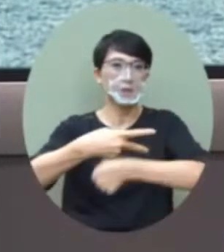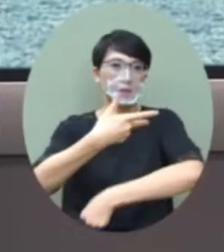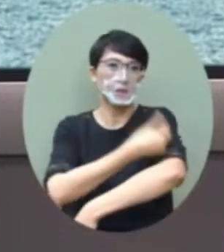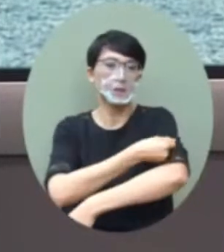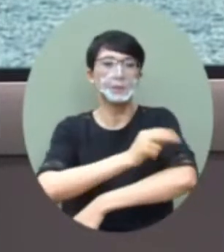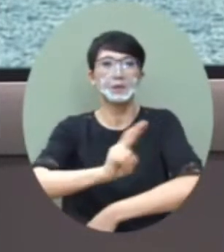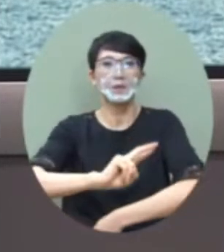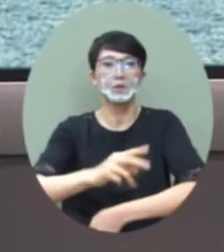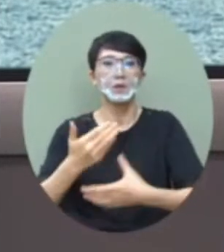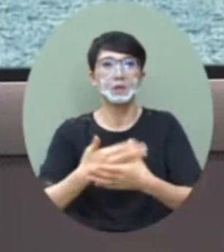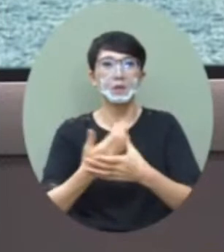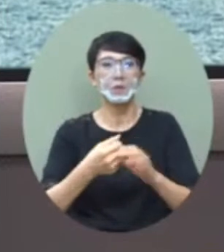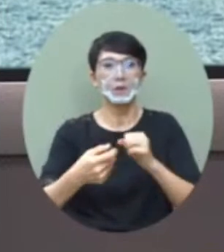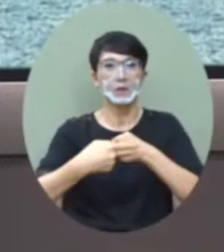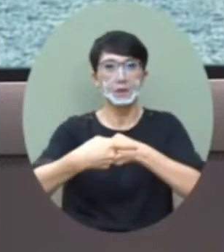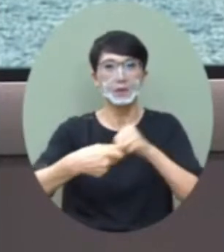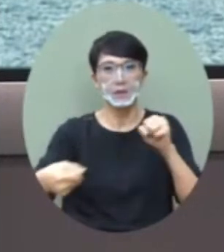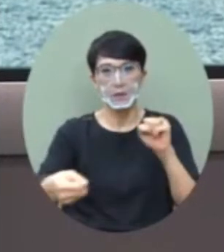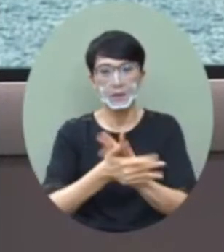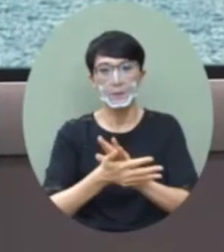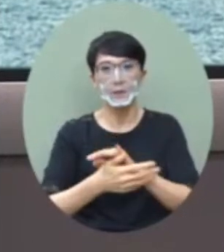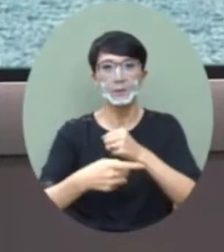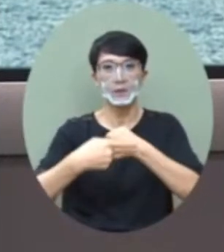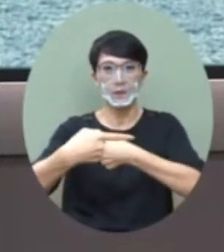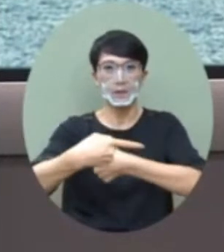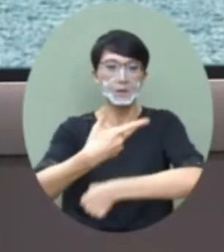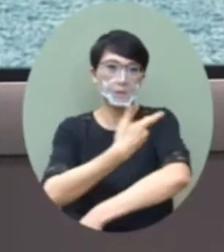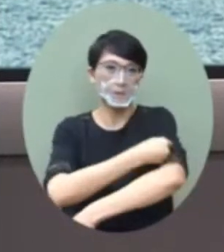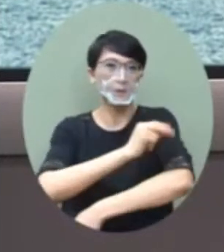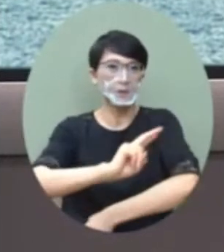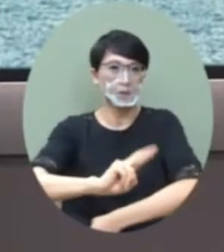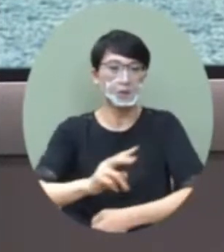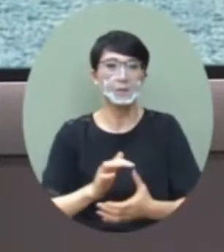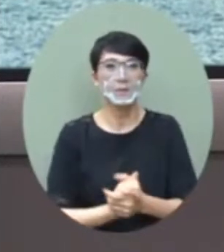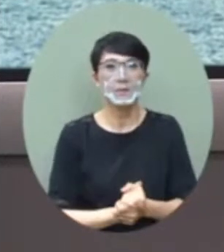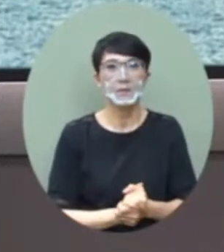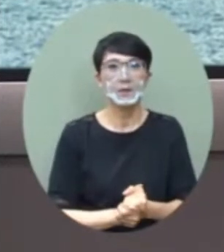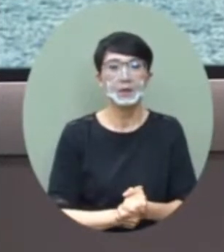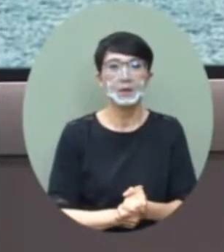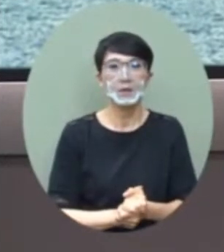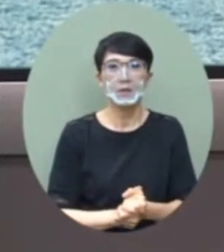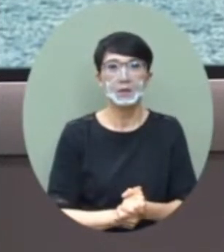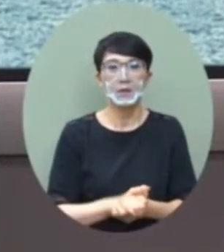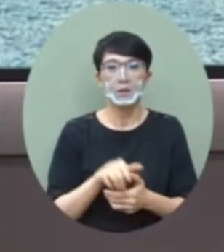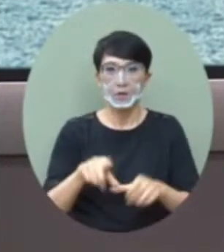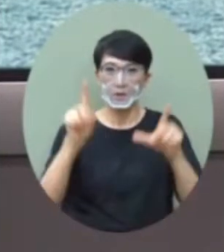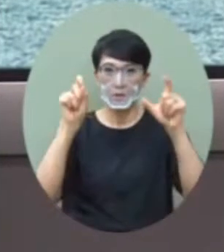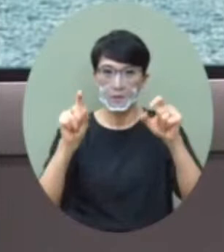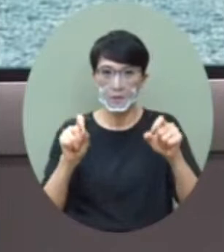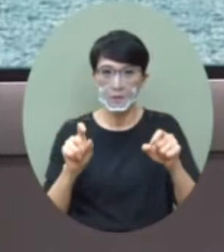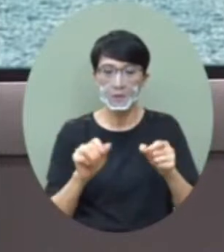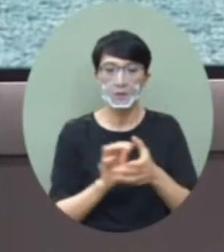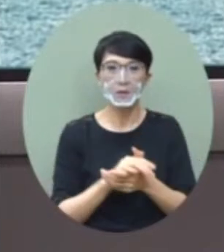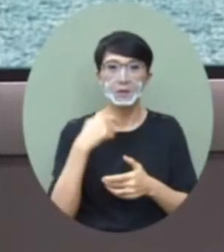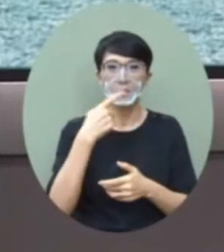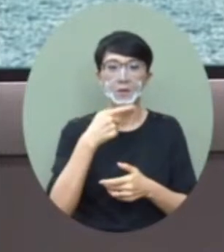vaccine. So it was about maximizing the benefit of vaccination.